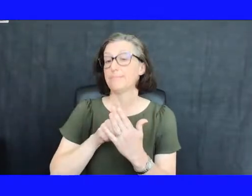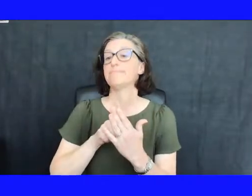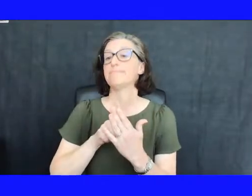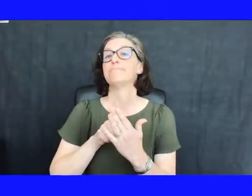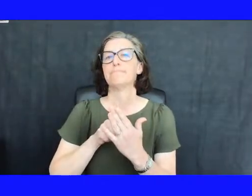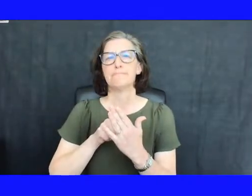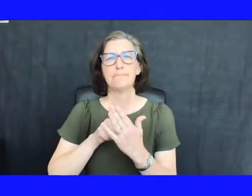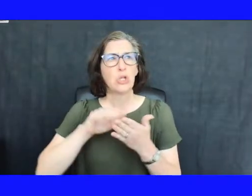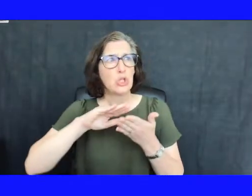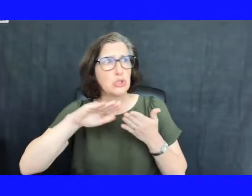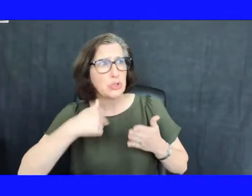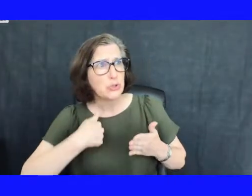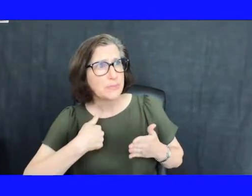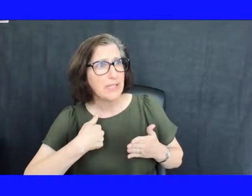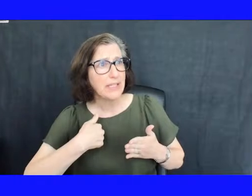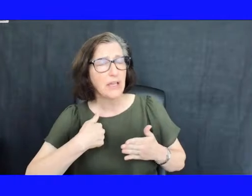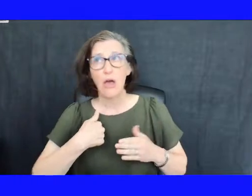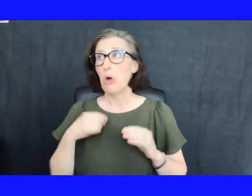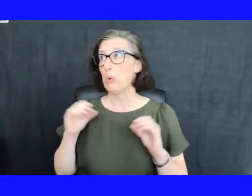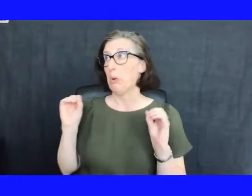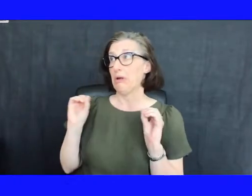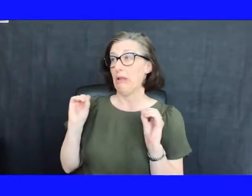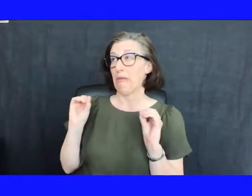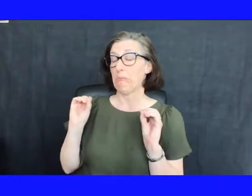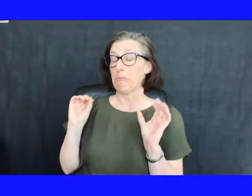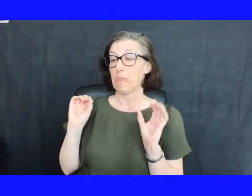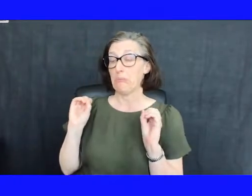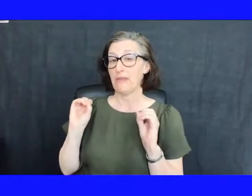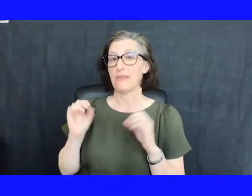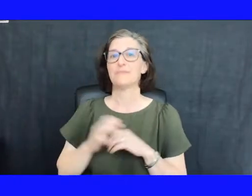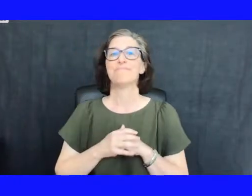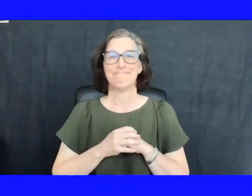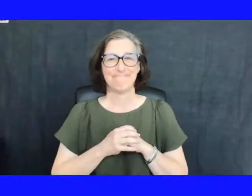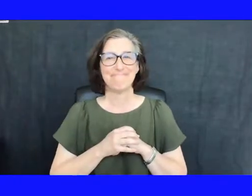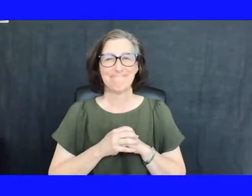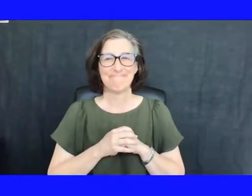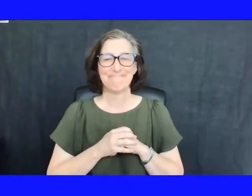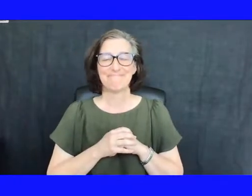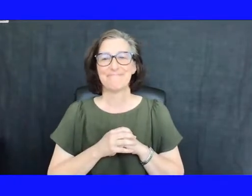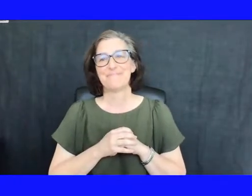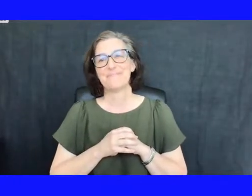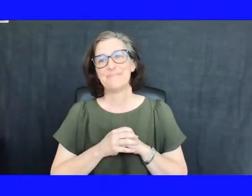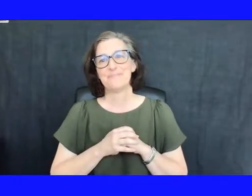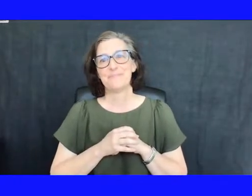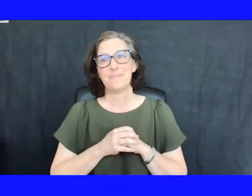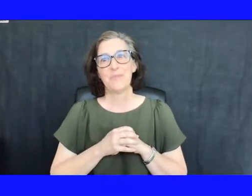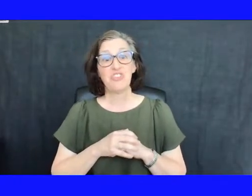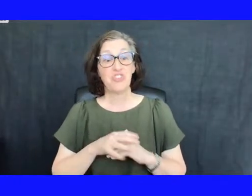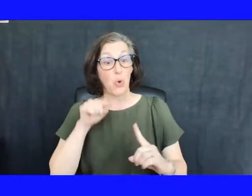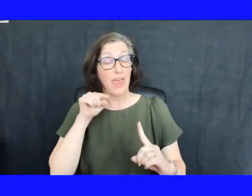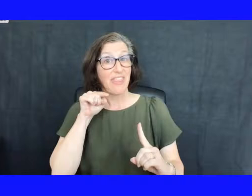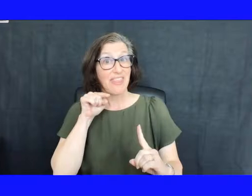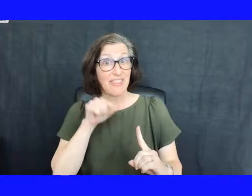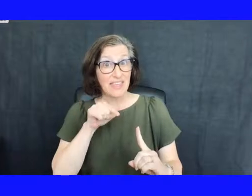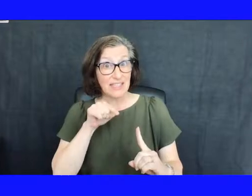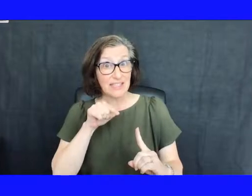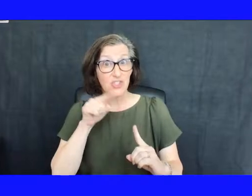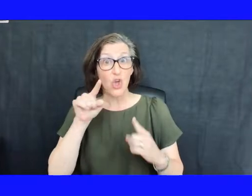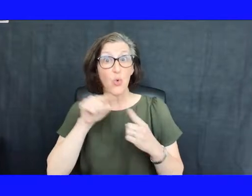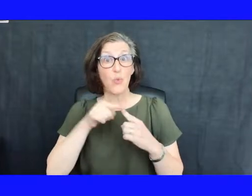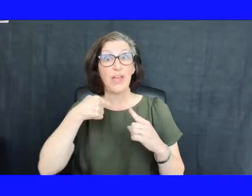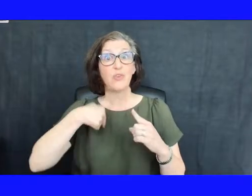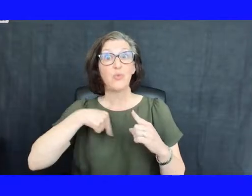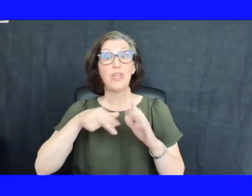that. It also shows you that though we have 47 of sexual harassment complaints